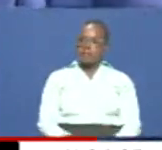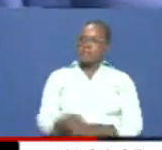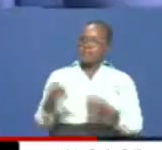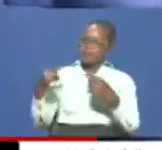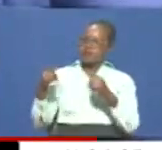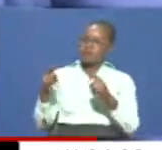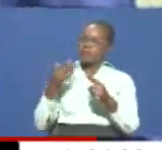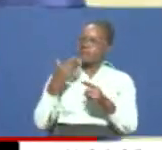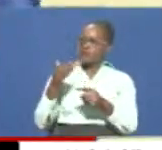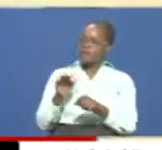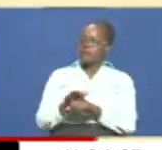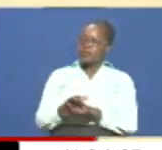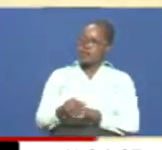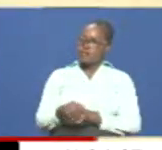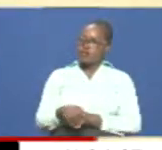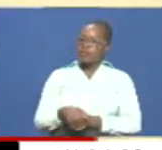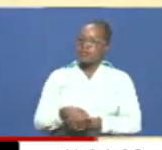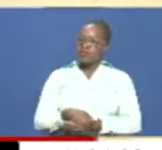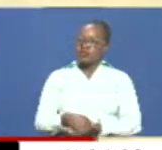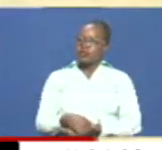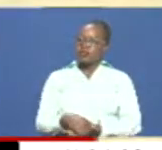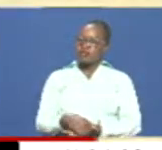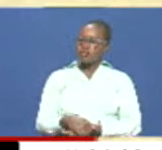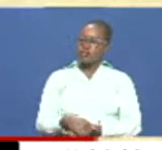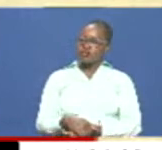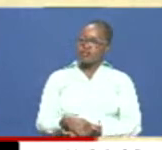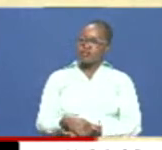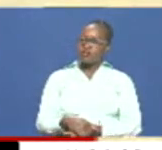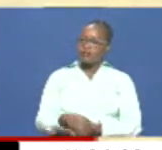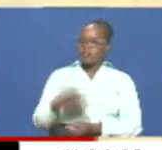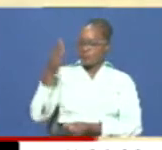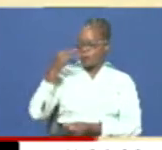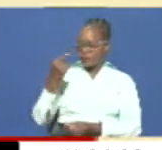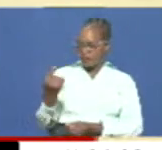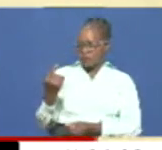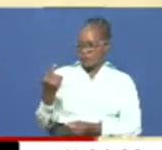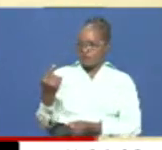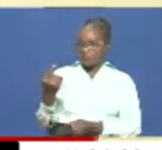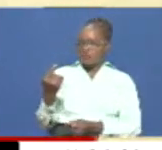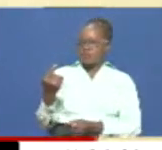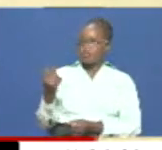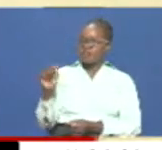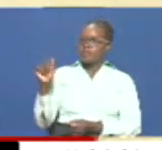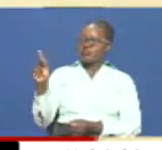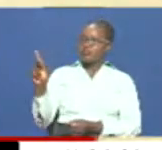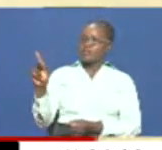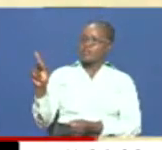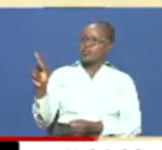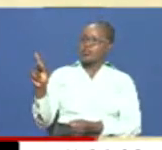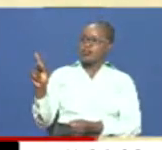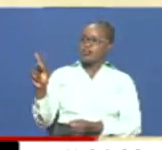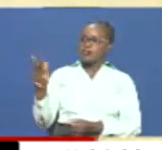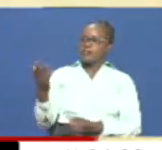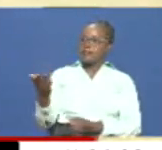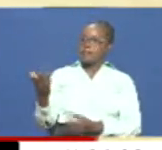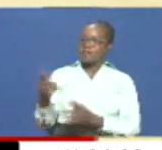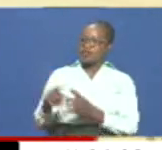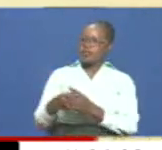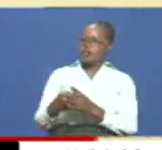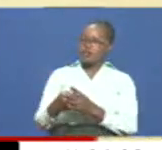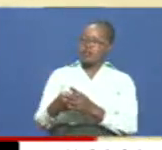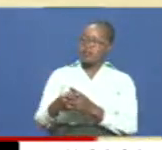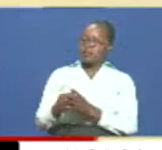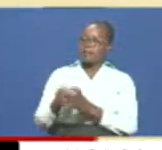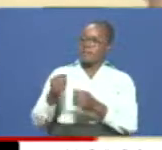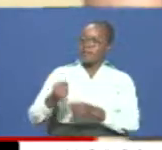much for the interview. Well, it is just a day one of a series of Athletes Kenya Athletes Seminar that has just begun in and Gong